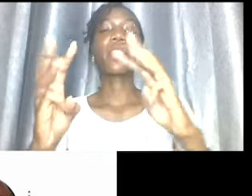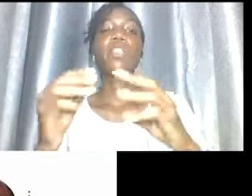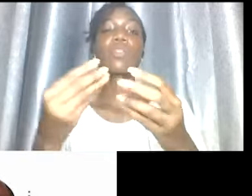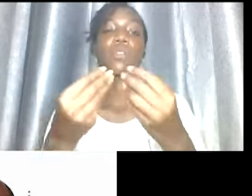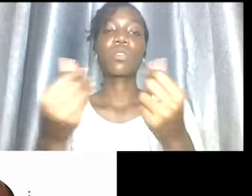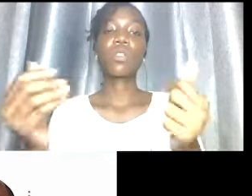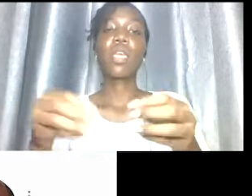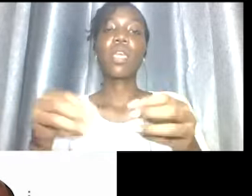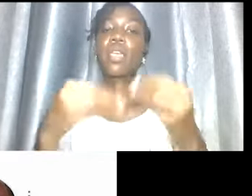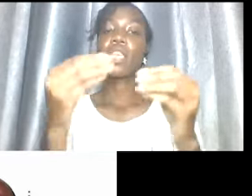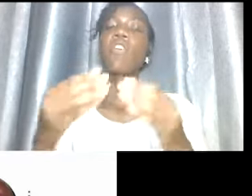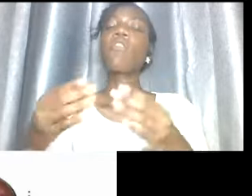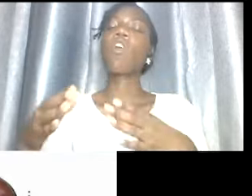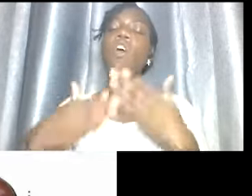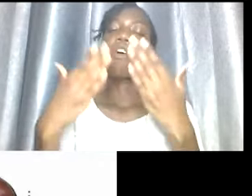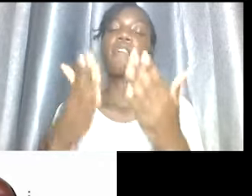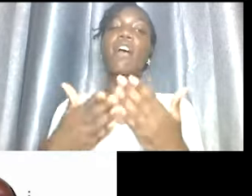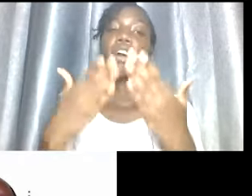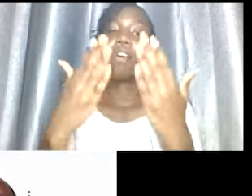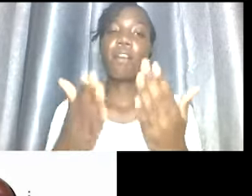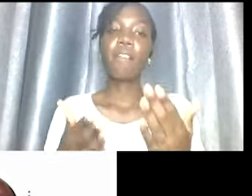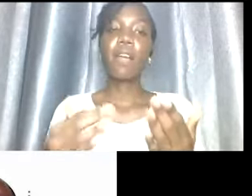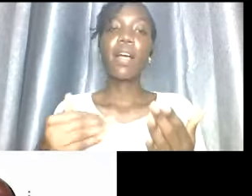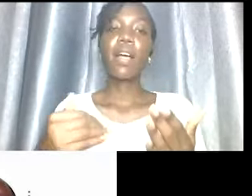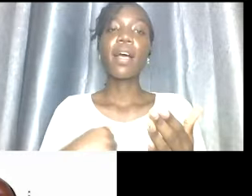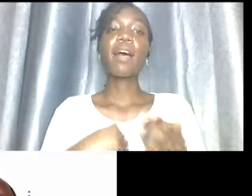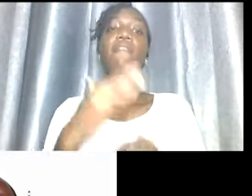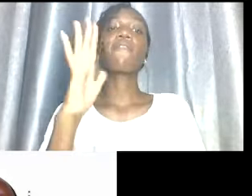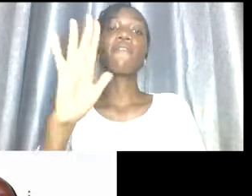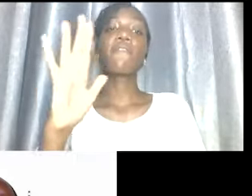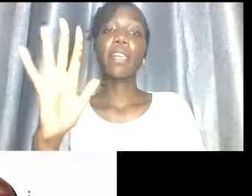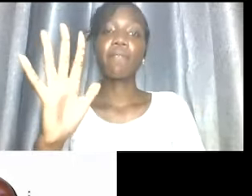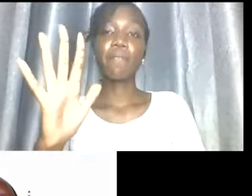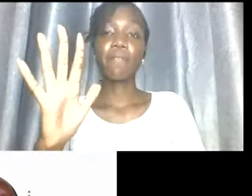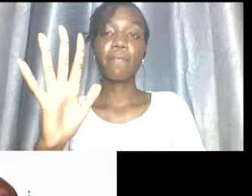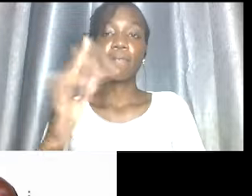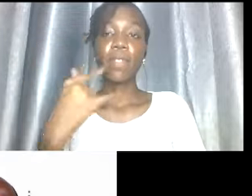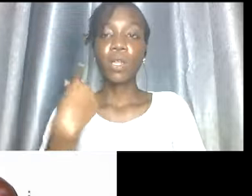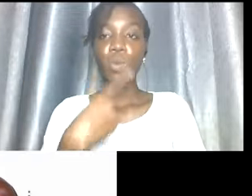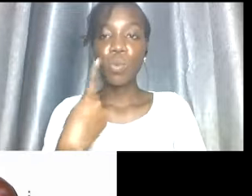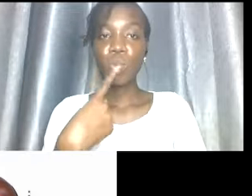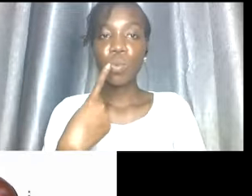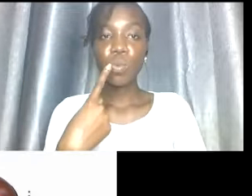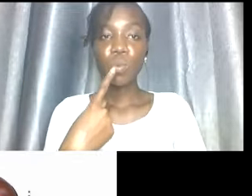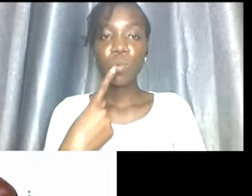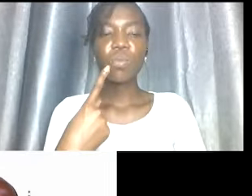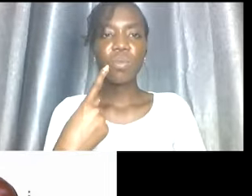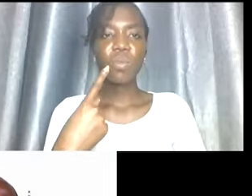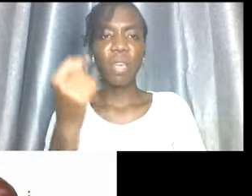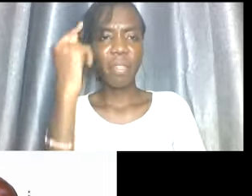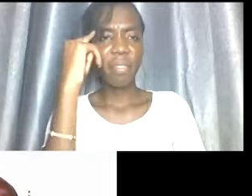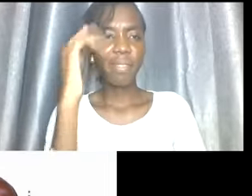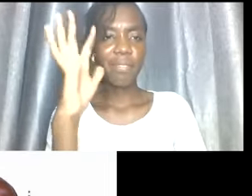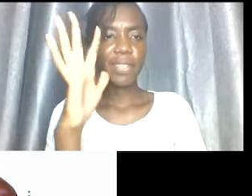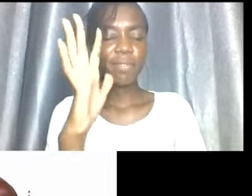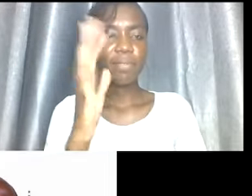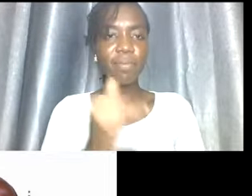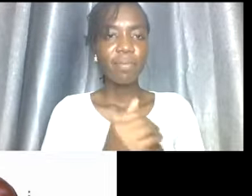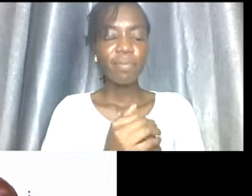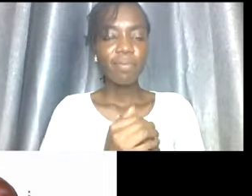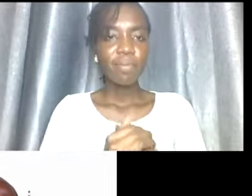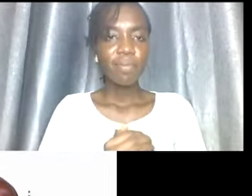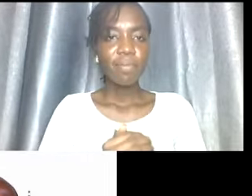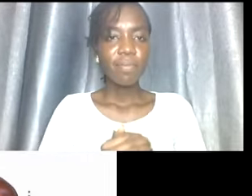of offers. There are 5 of you who, is it 5? Yes, I think it's 5. Where is